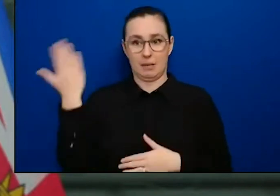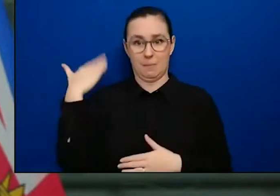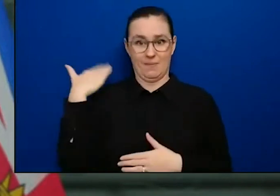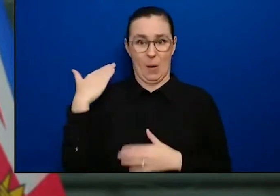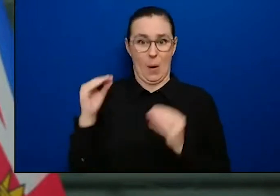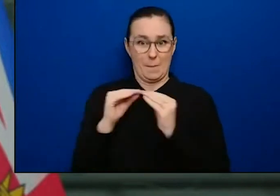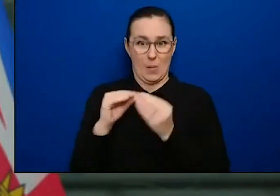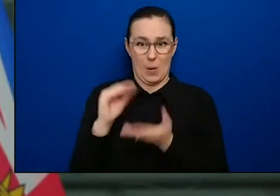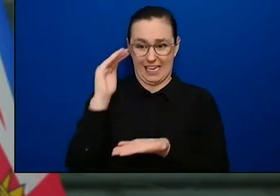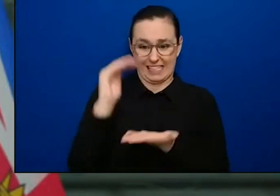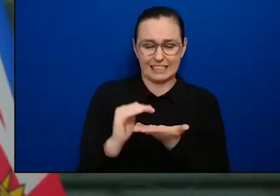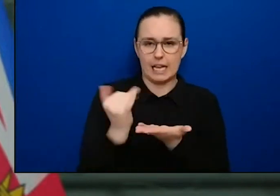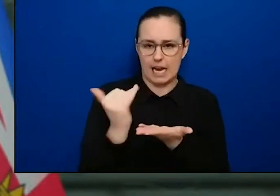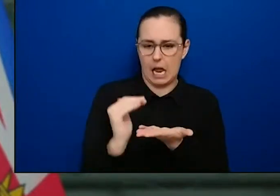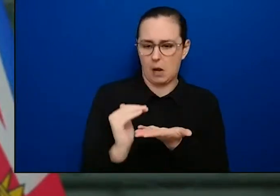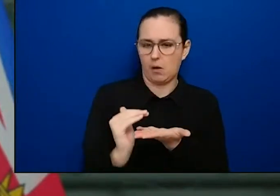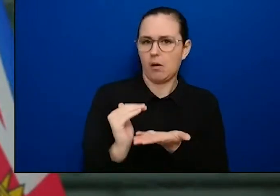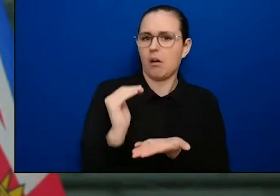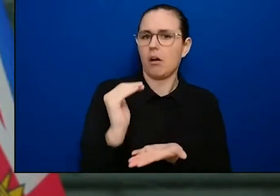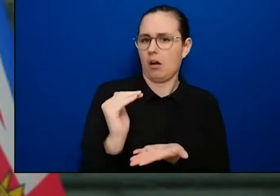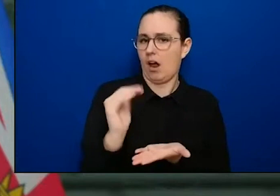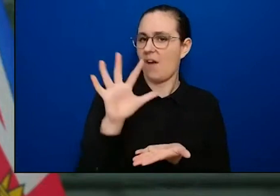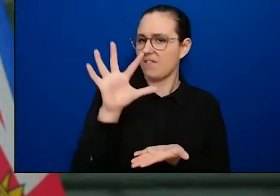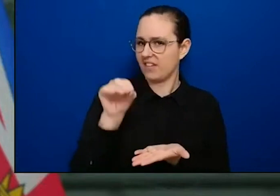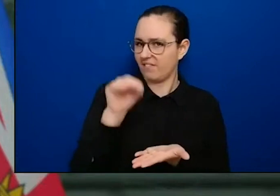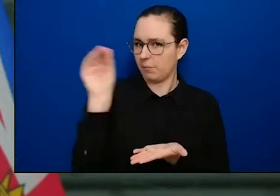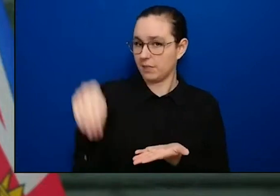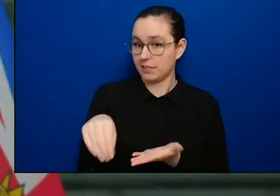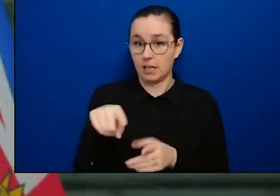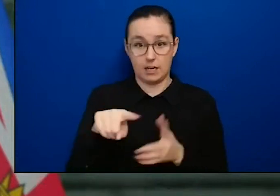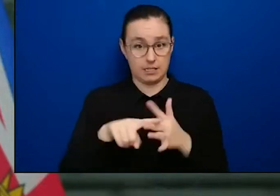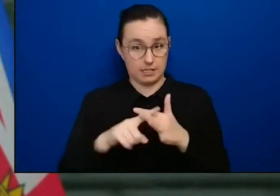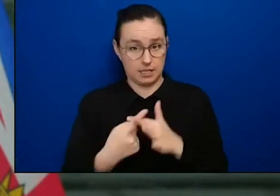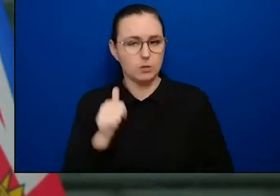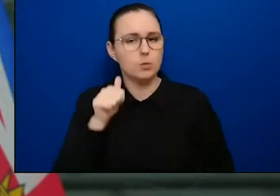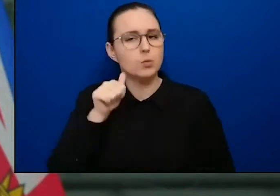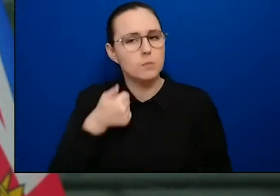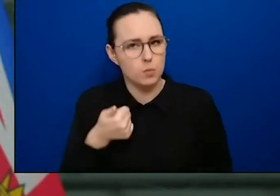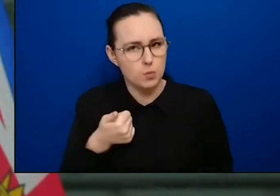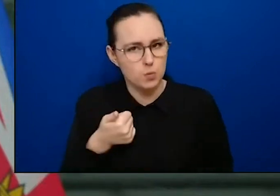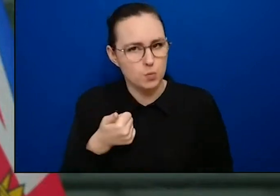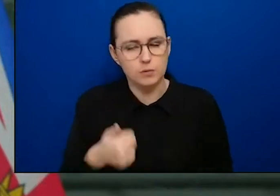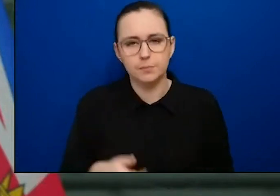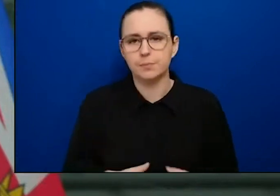these changes will come into effect starting tomorrow as well, with